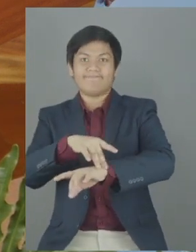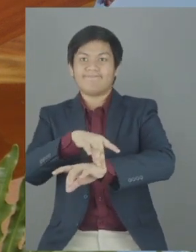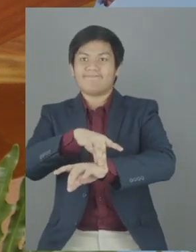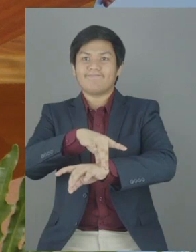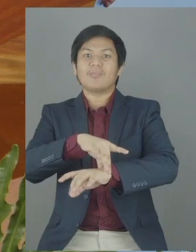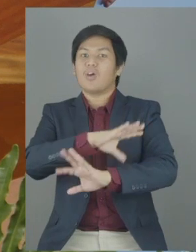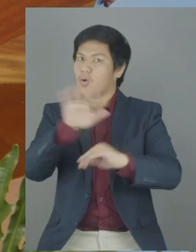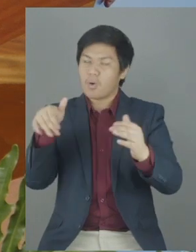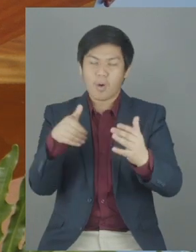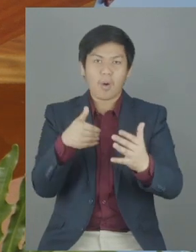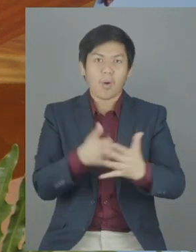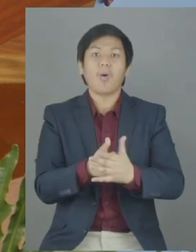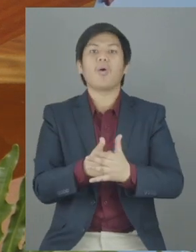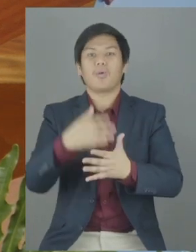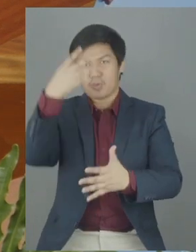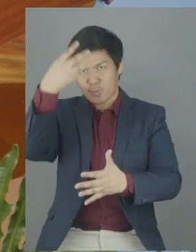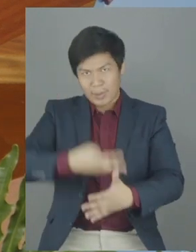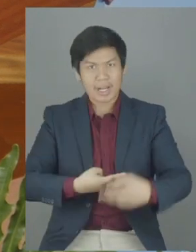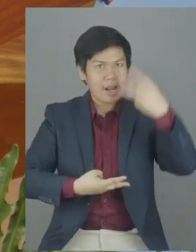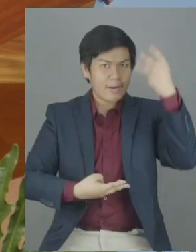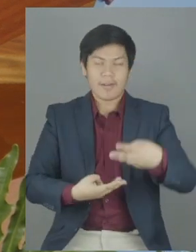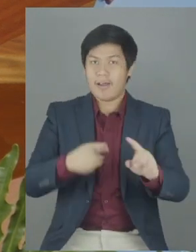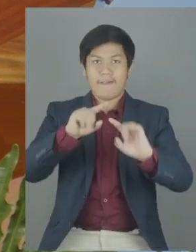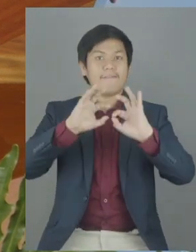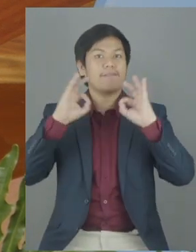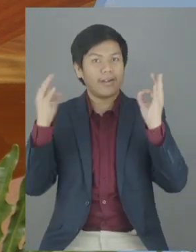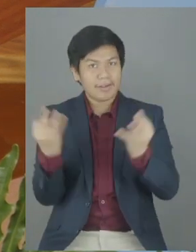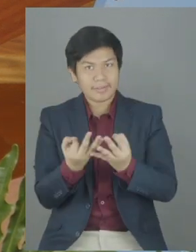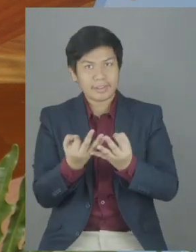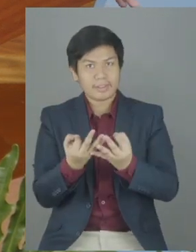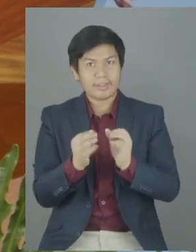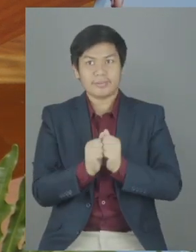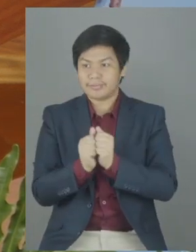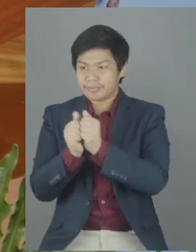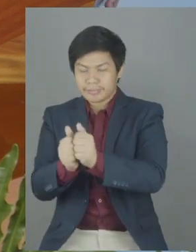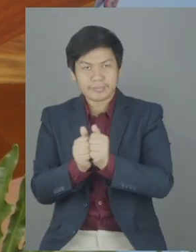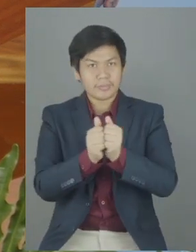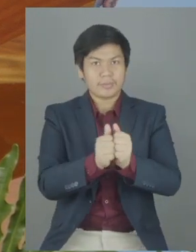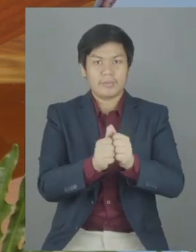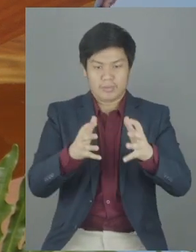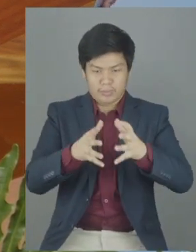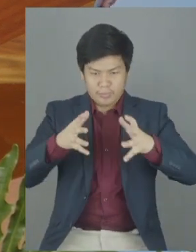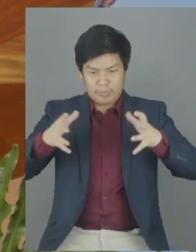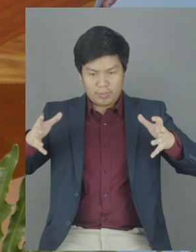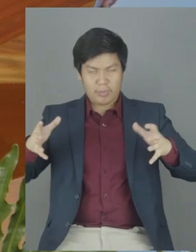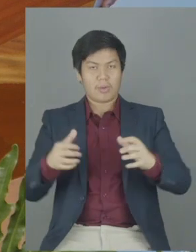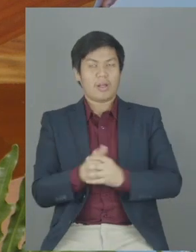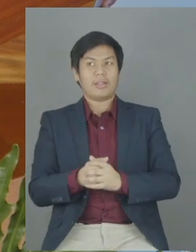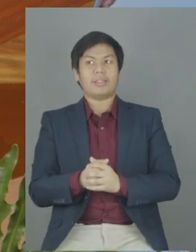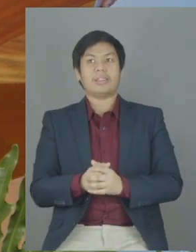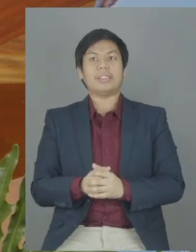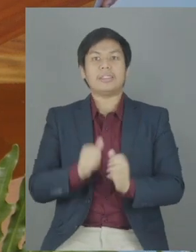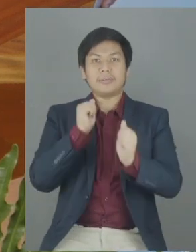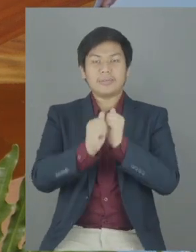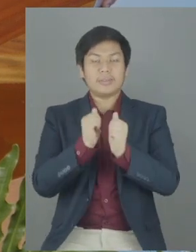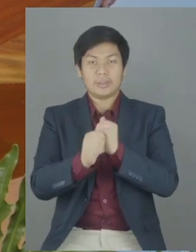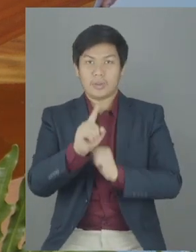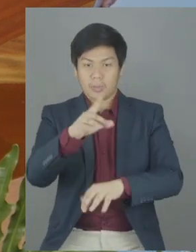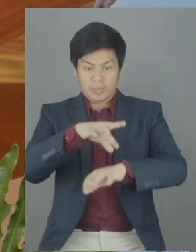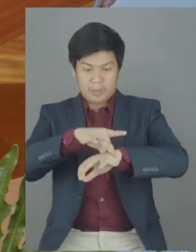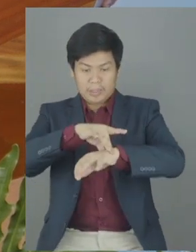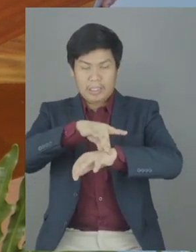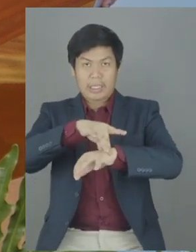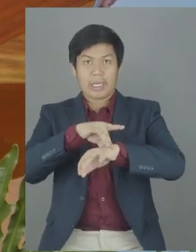Everyone must be welcome in your family. Or when your family gets bigger. Meaning the color of one's skin